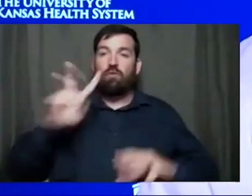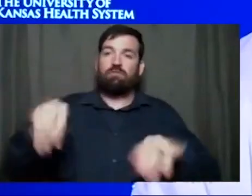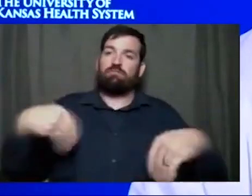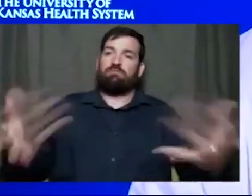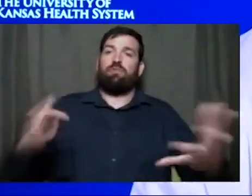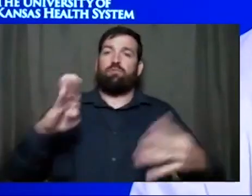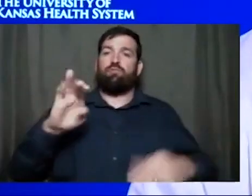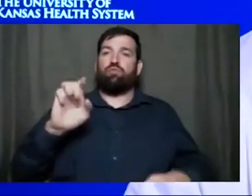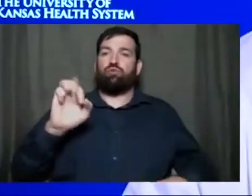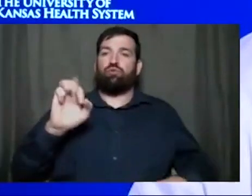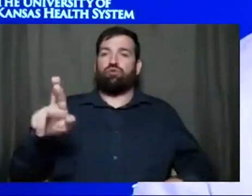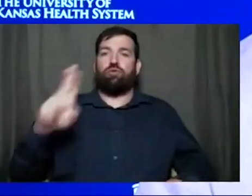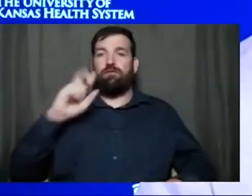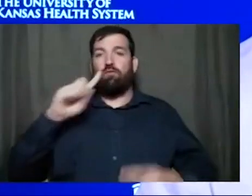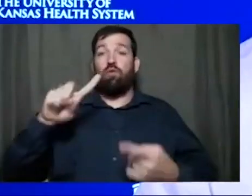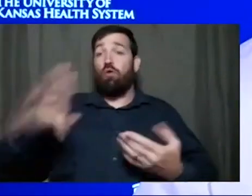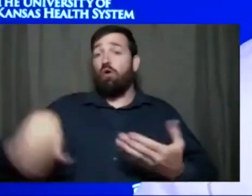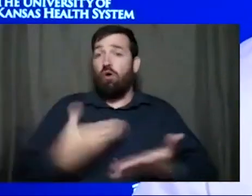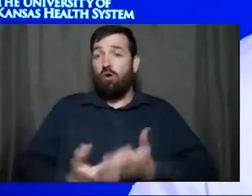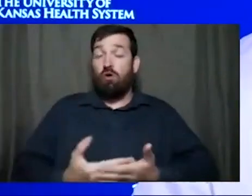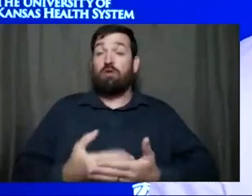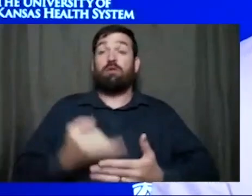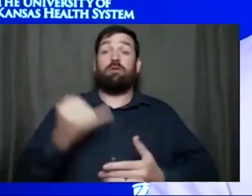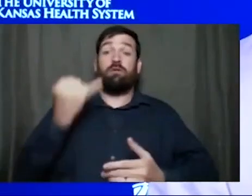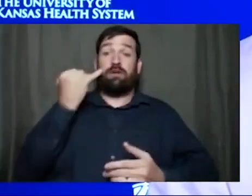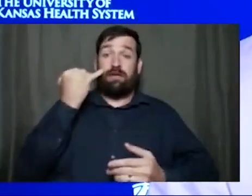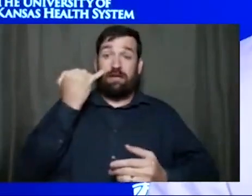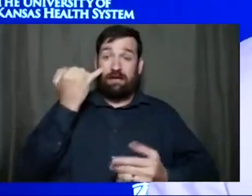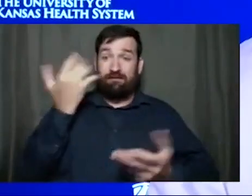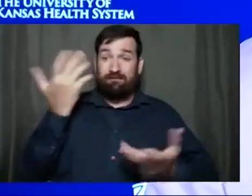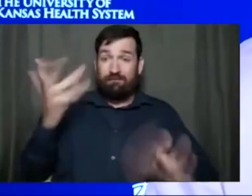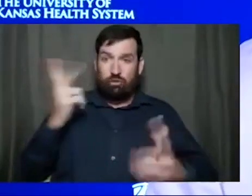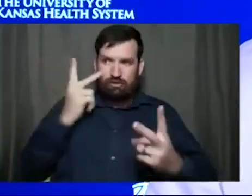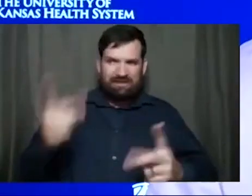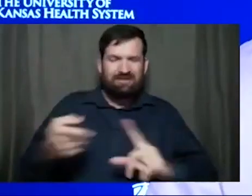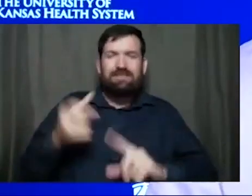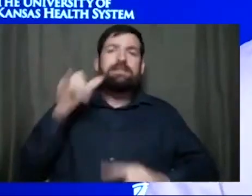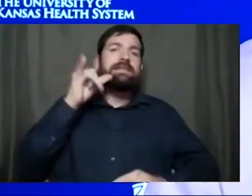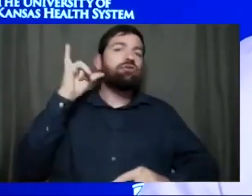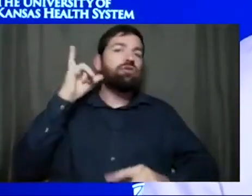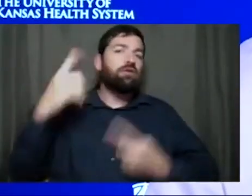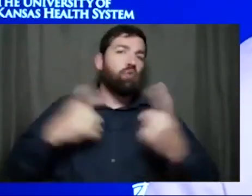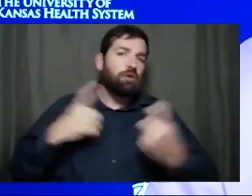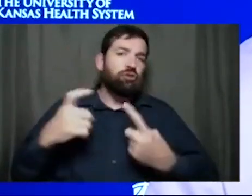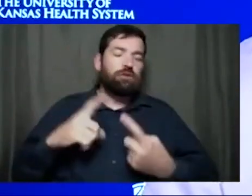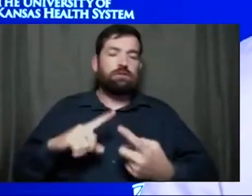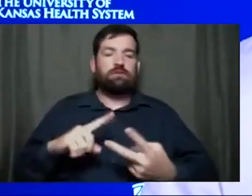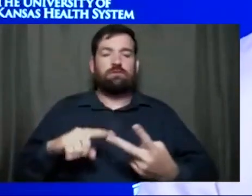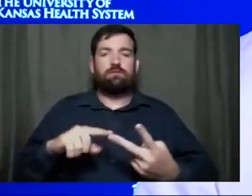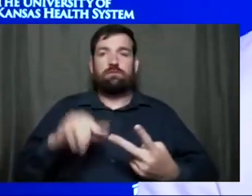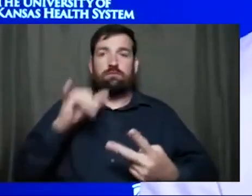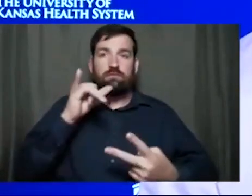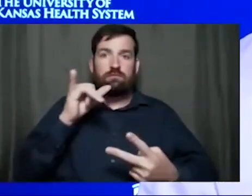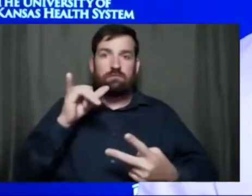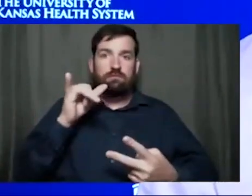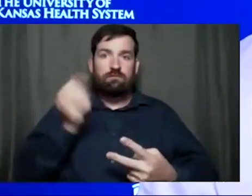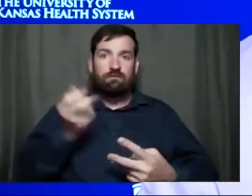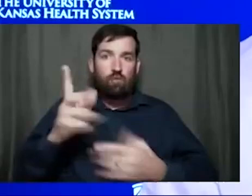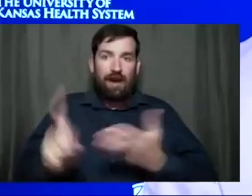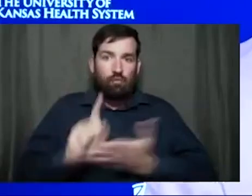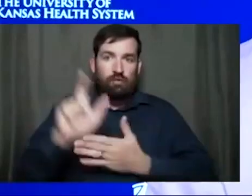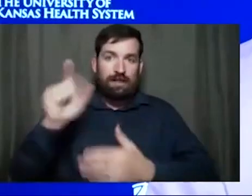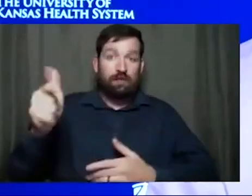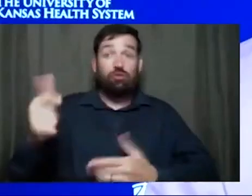eligible. If what we have seen from yesterday's question to a few hours later, the FDA and CDC approving the boosters